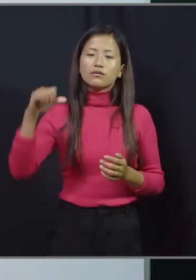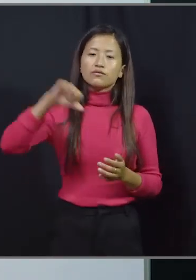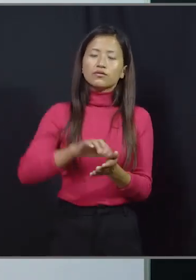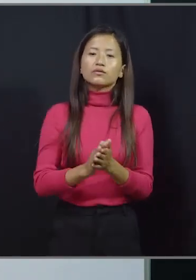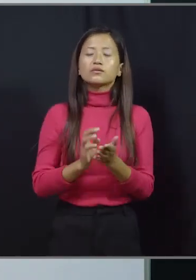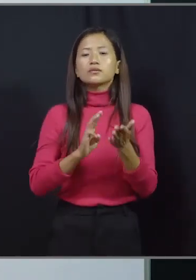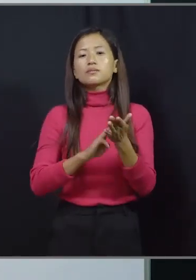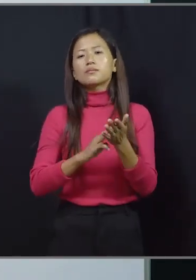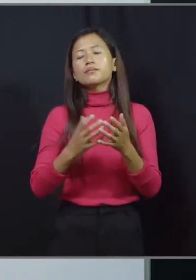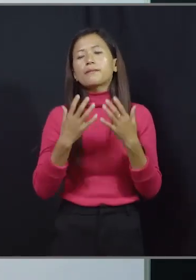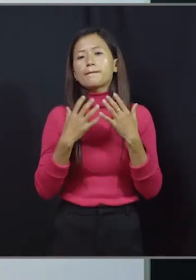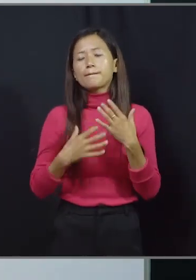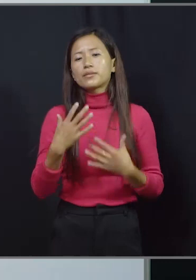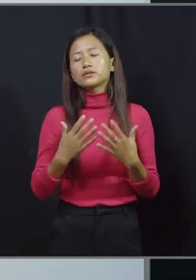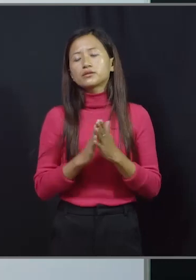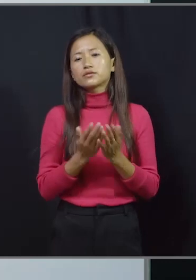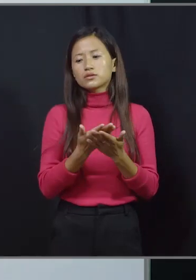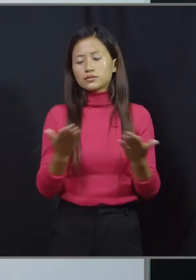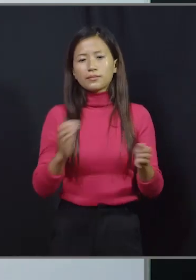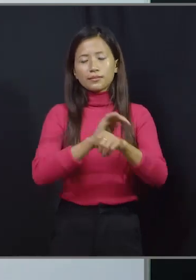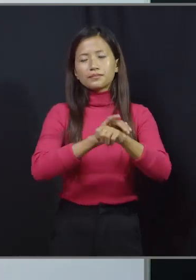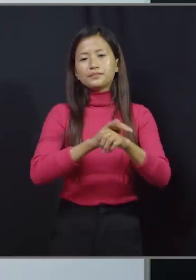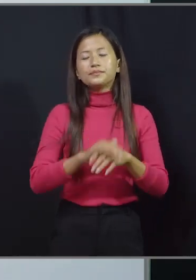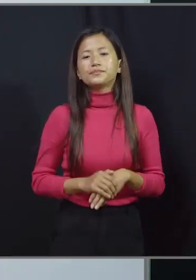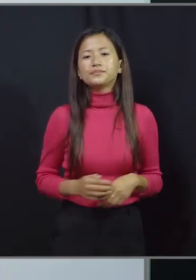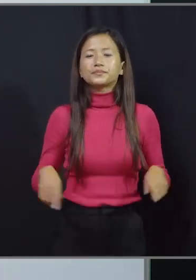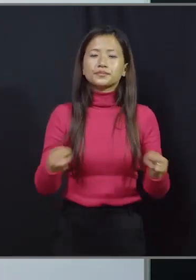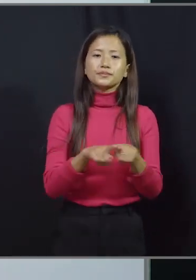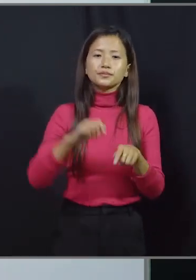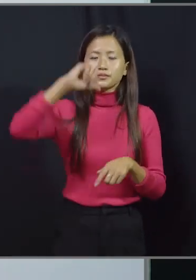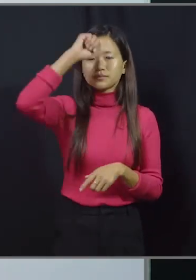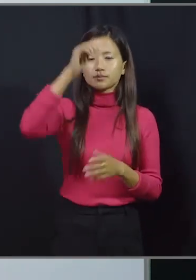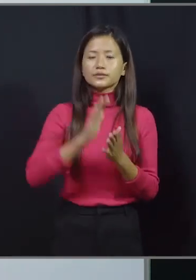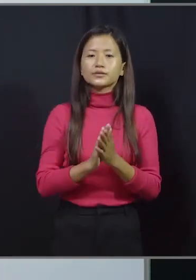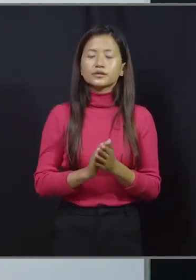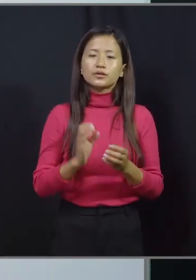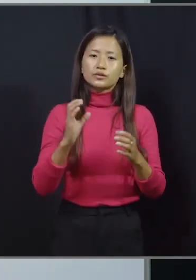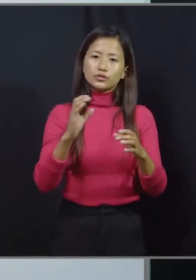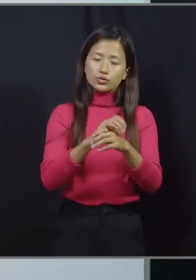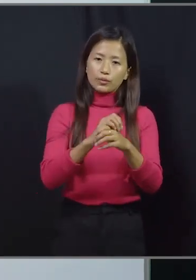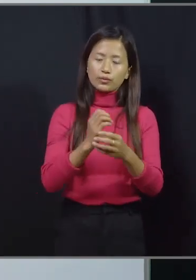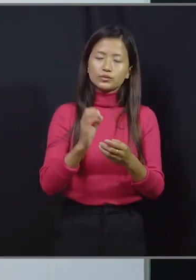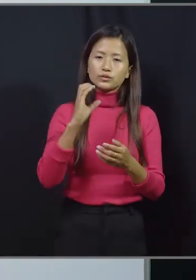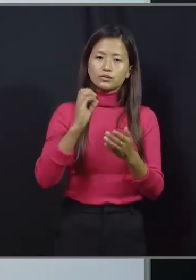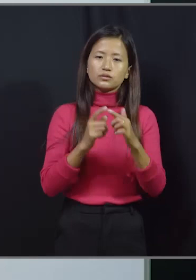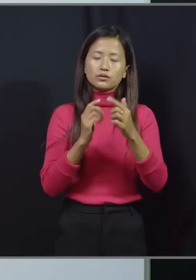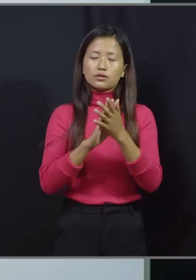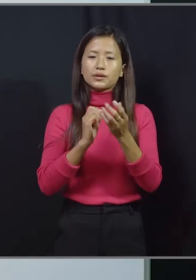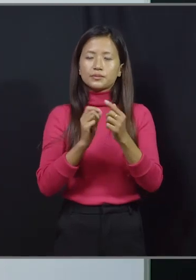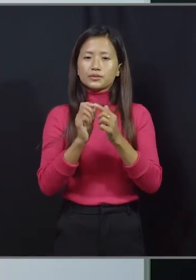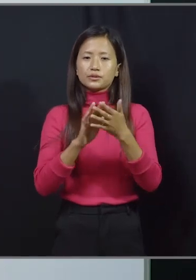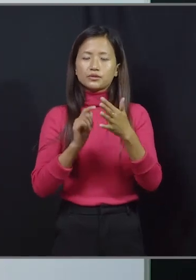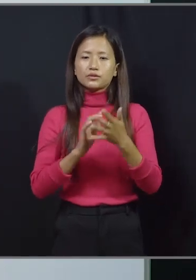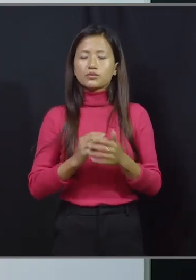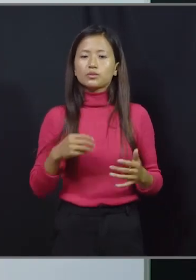mercy of those zamindars, those Britishers. And then Indian trade was crippled with the coming of the British.